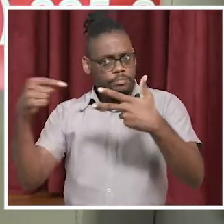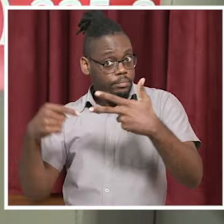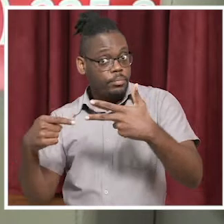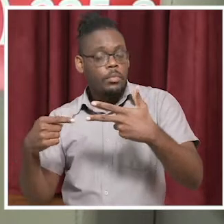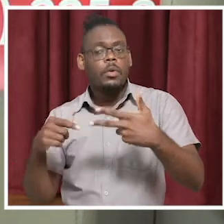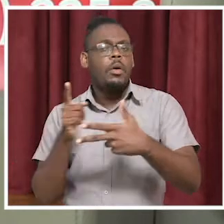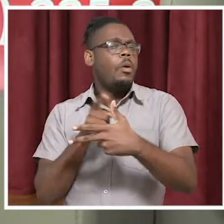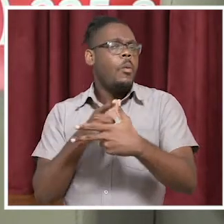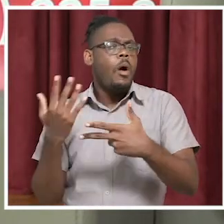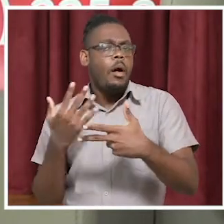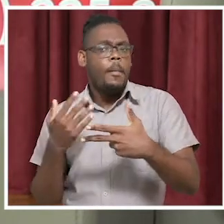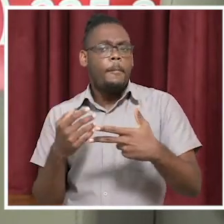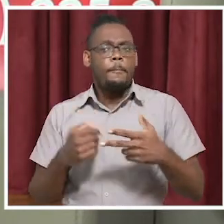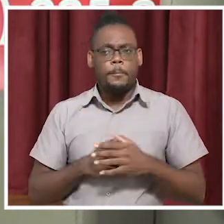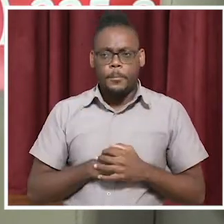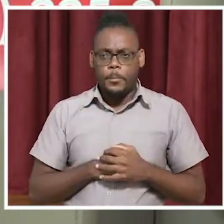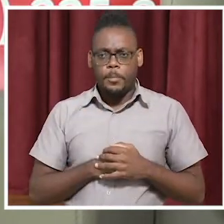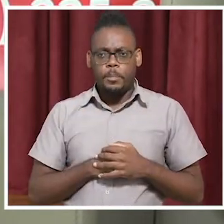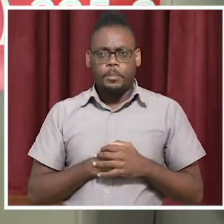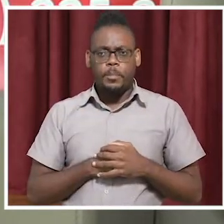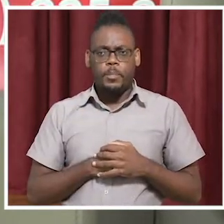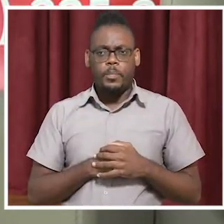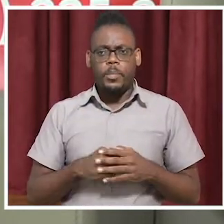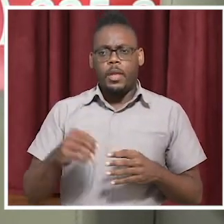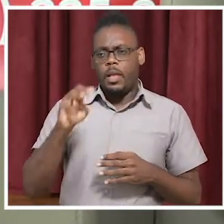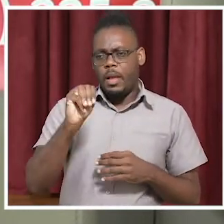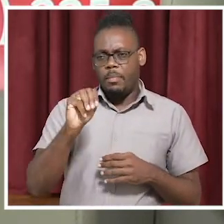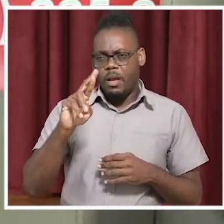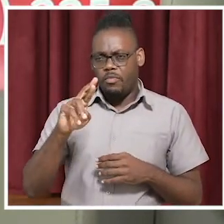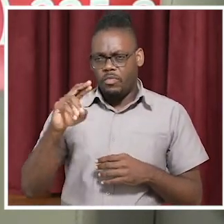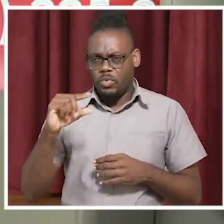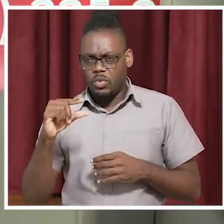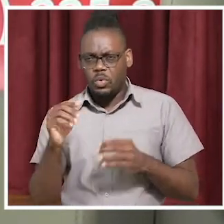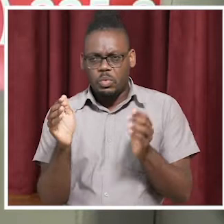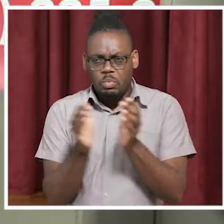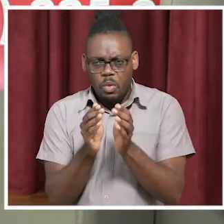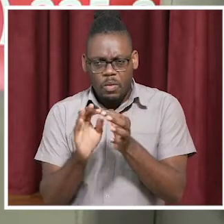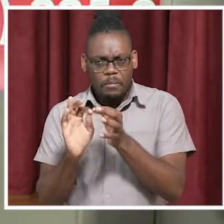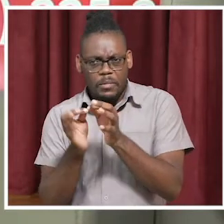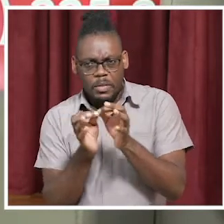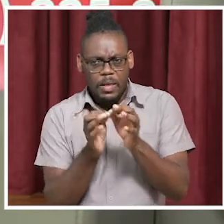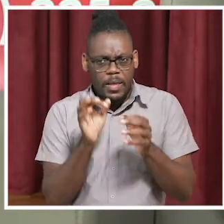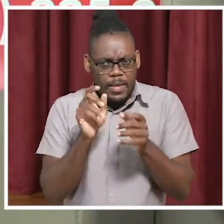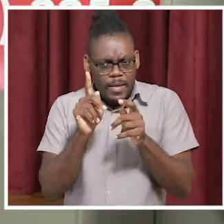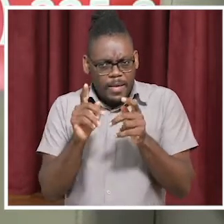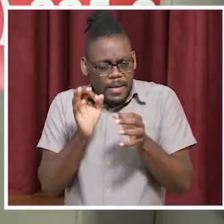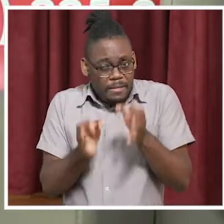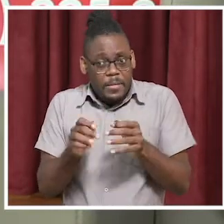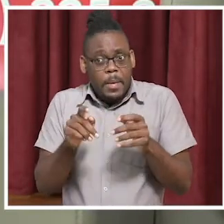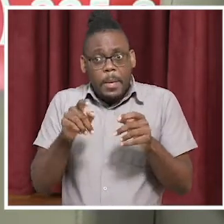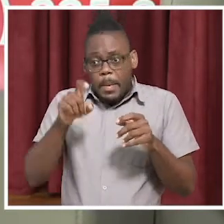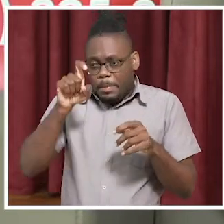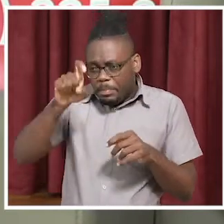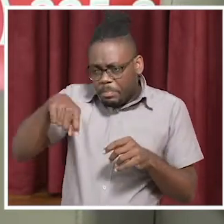Minor Repairs Reconstruction Grant, and that treats with persons who are in need of, let's say, roof repairs or